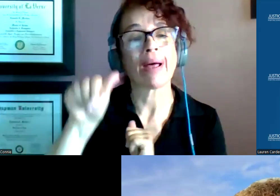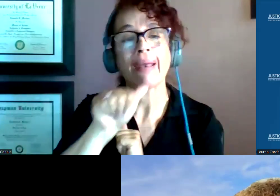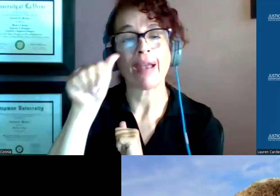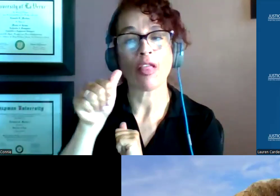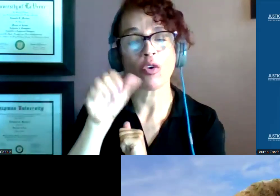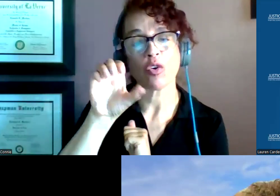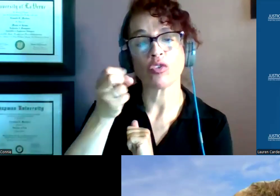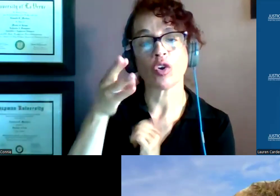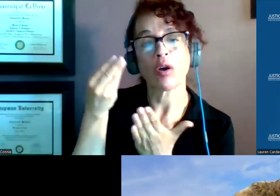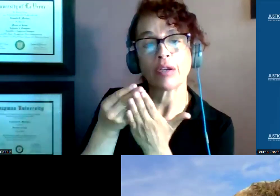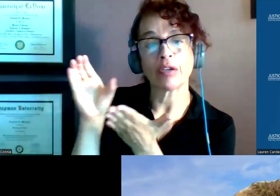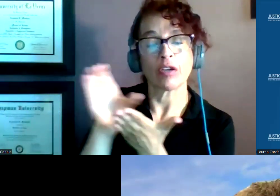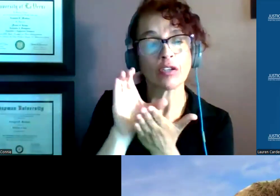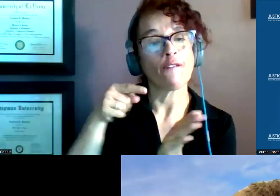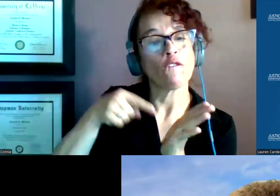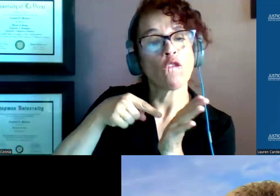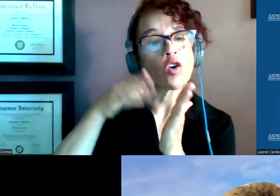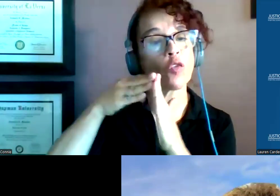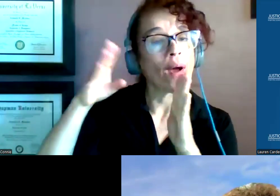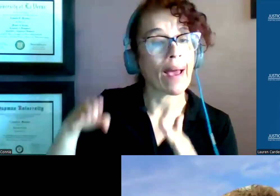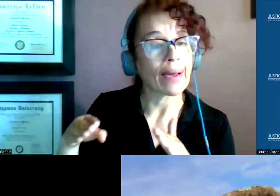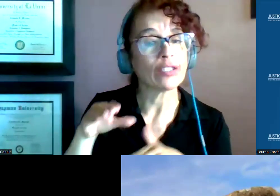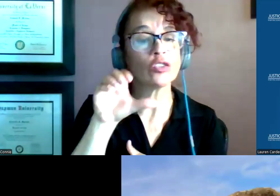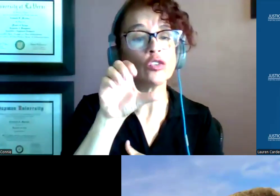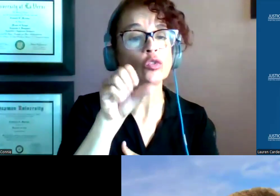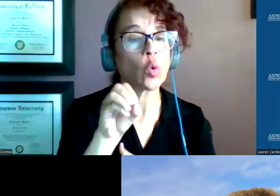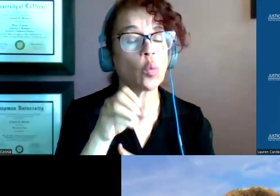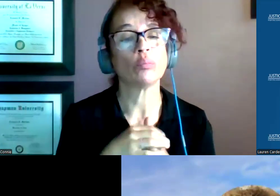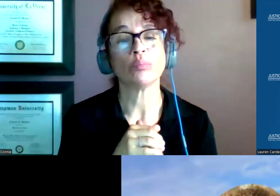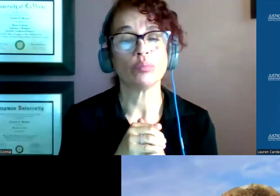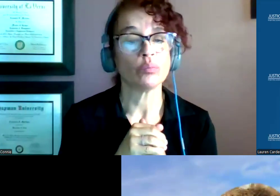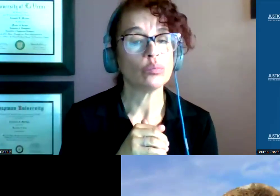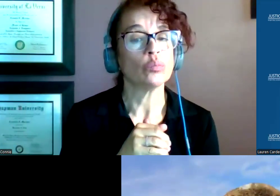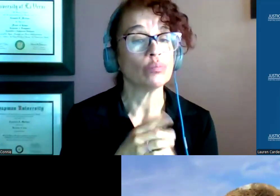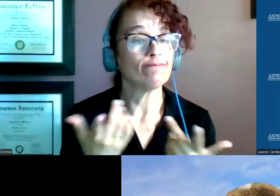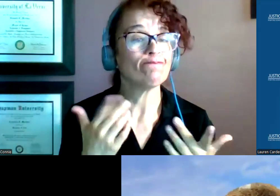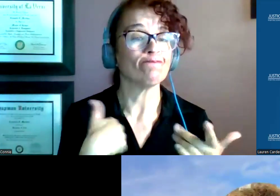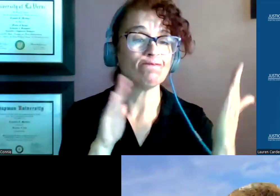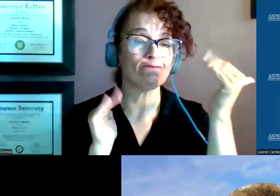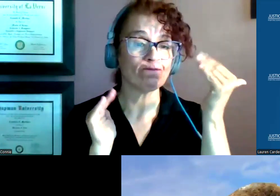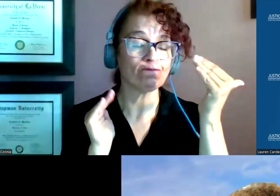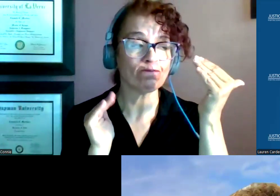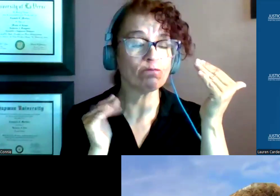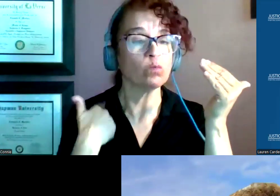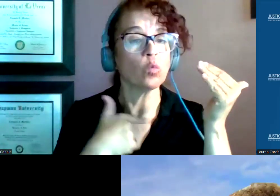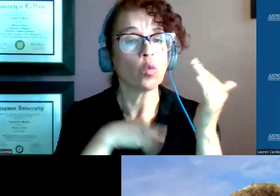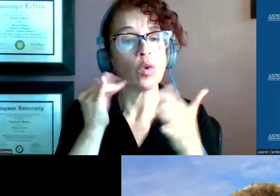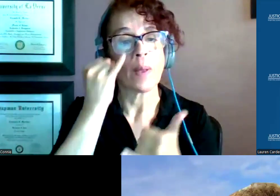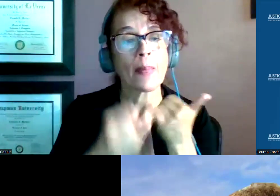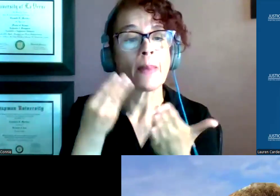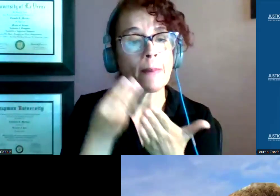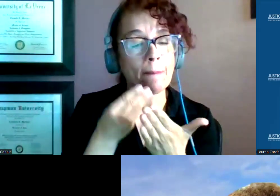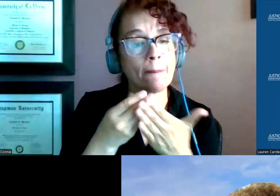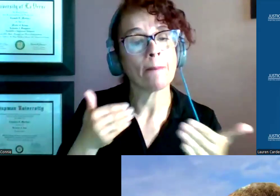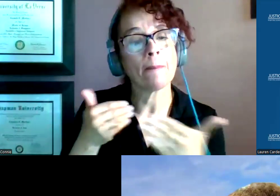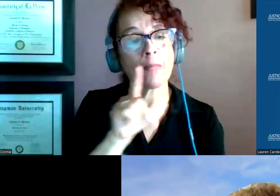of funding for affordable housing. So we really hope that the final budget will mirror